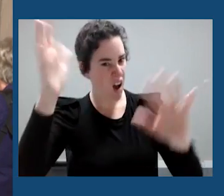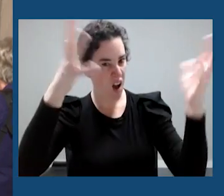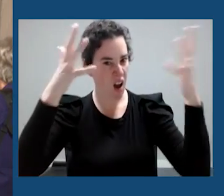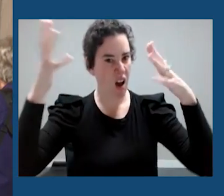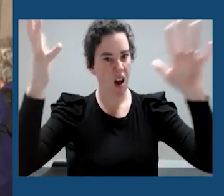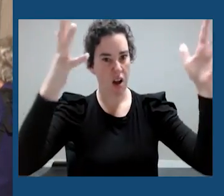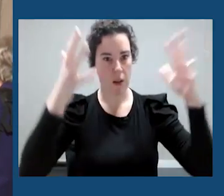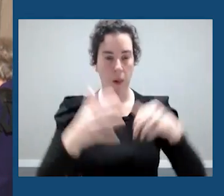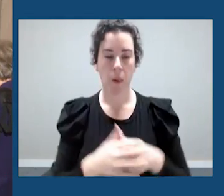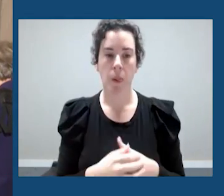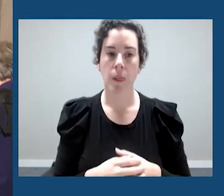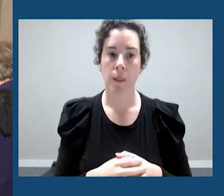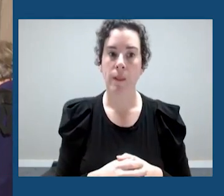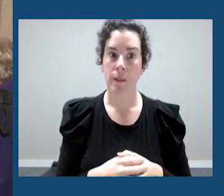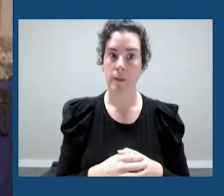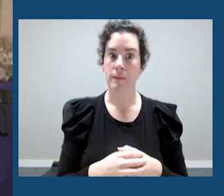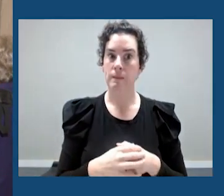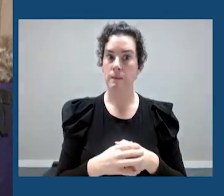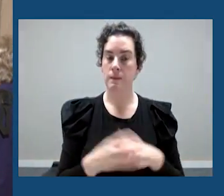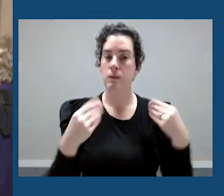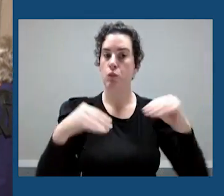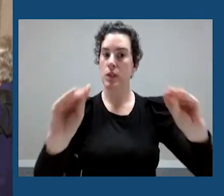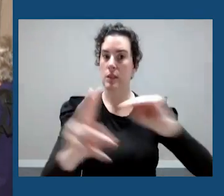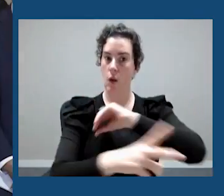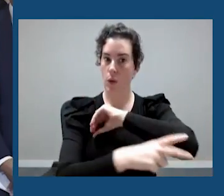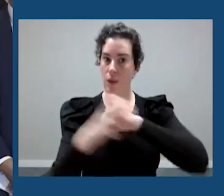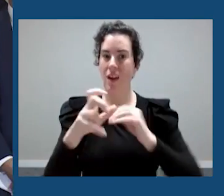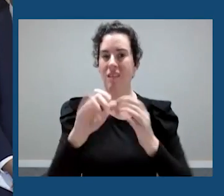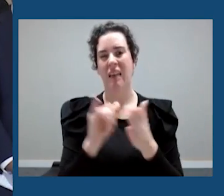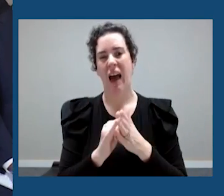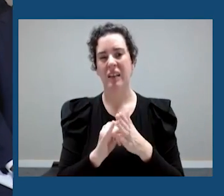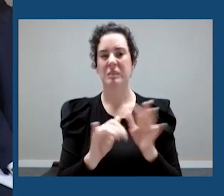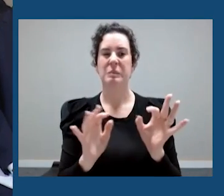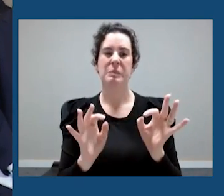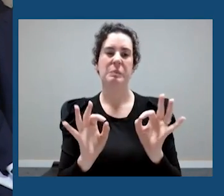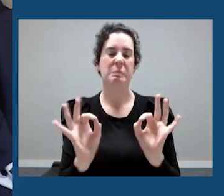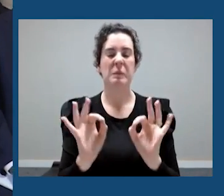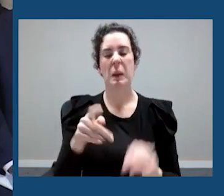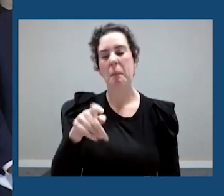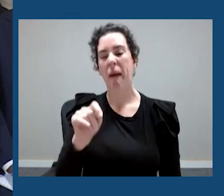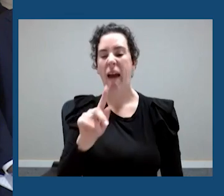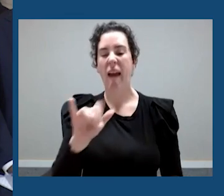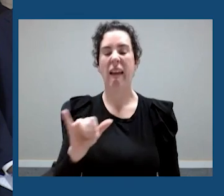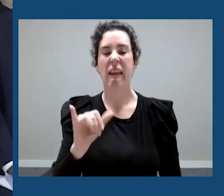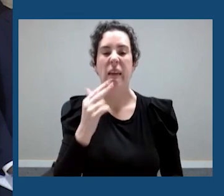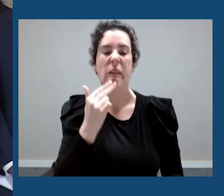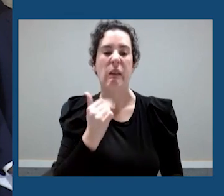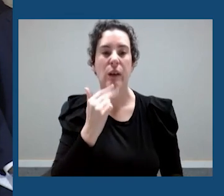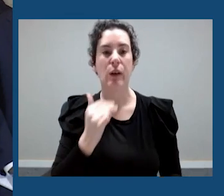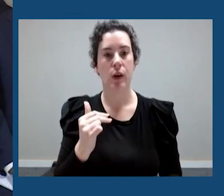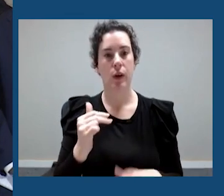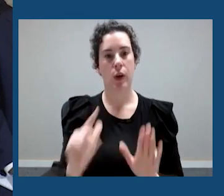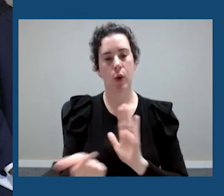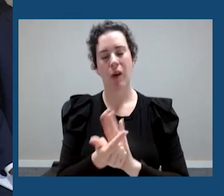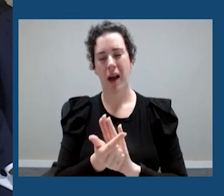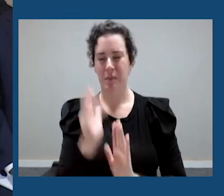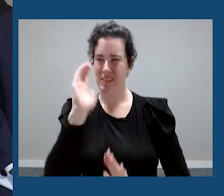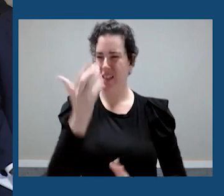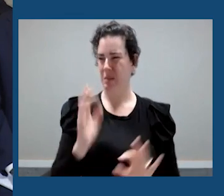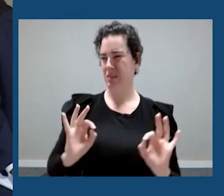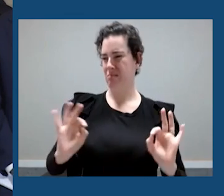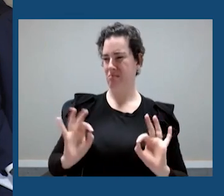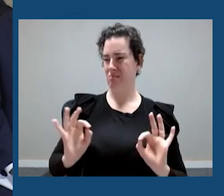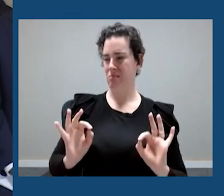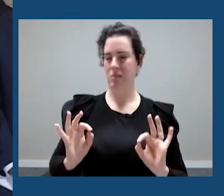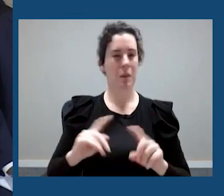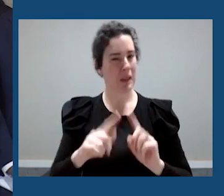Retail theft has been long characterized as a petty crime, but calling it that makes it sound small and trivial. But ask me,